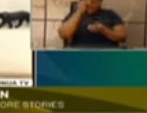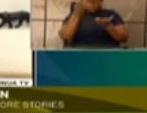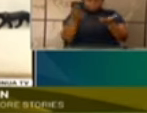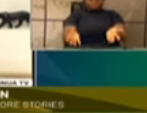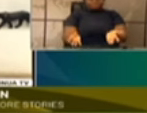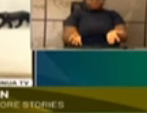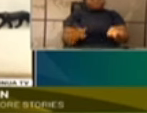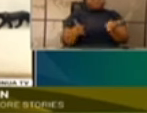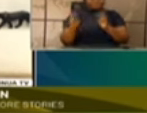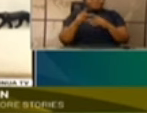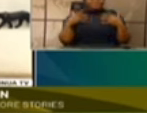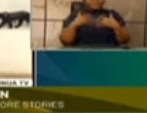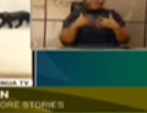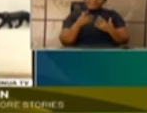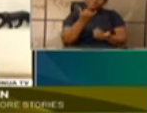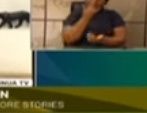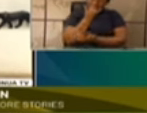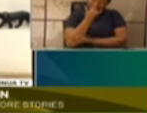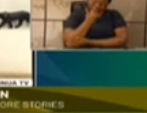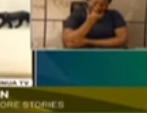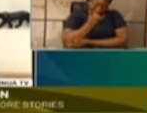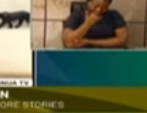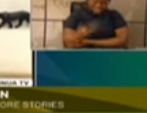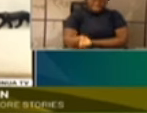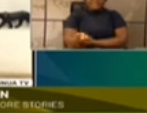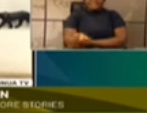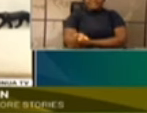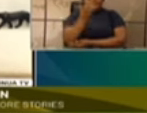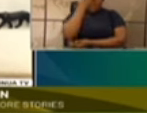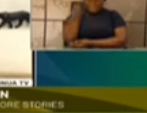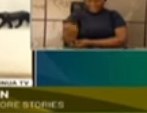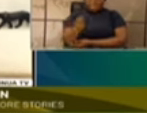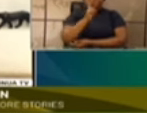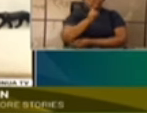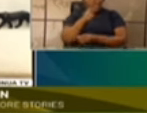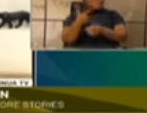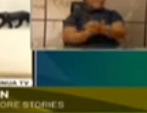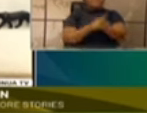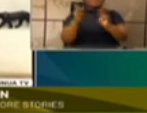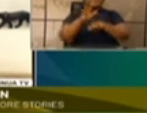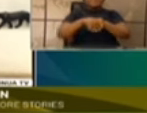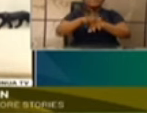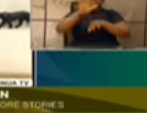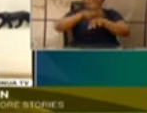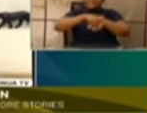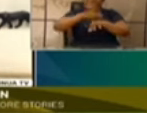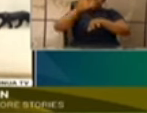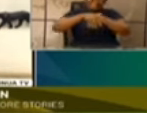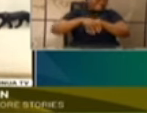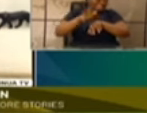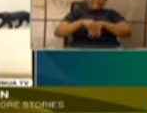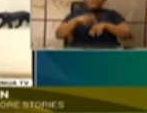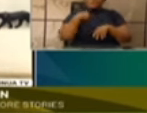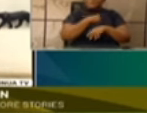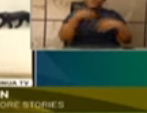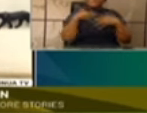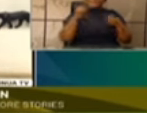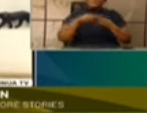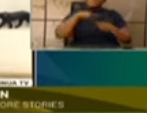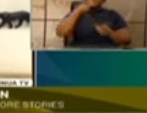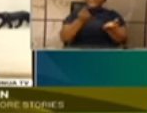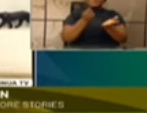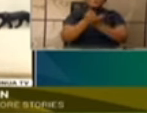Also, be a slow so maker. Gunner for your slow crayer, your hip gunner for your yachum, your pen no cracker, or be a